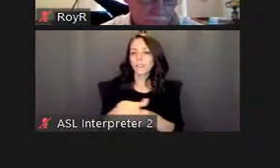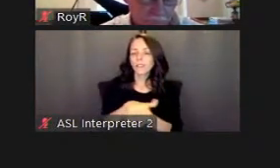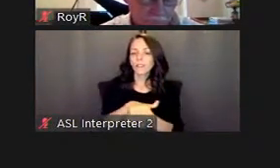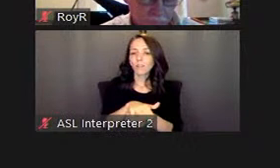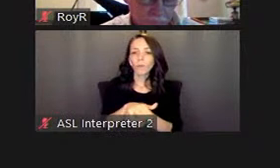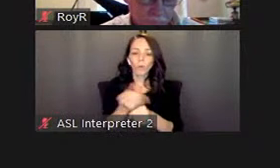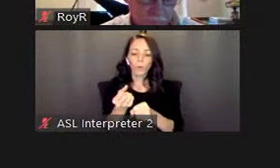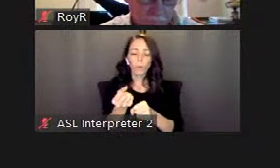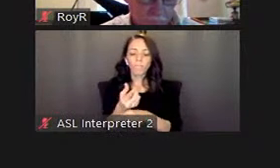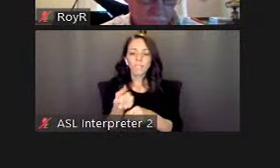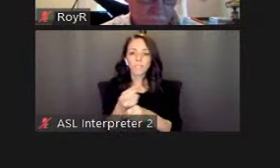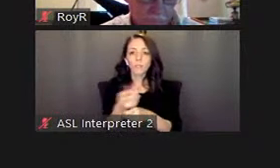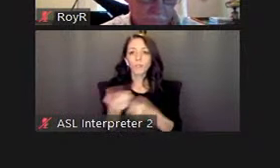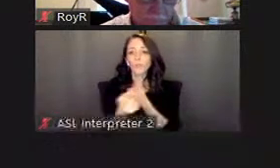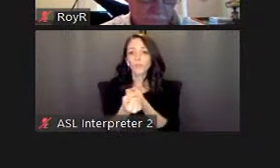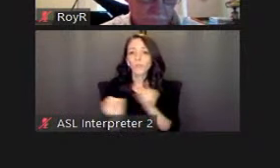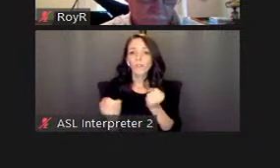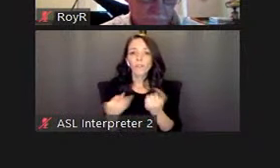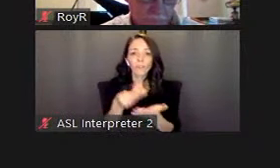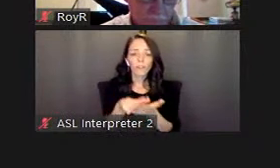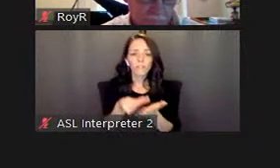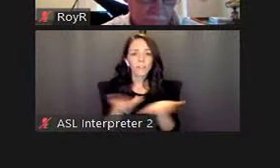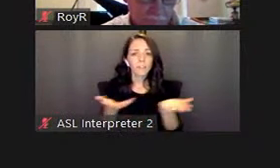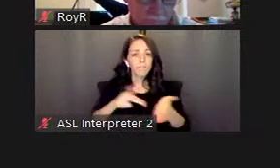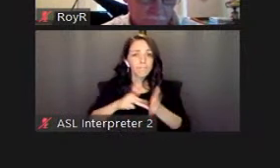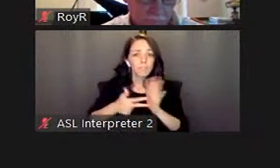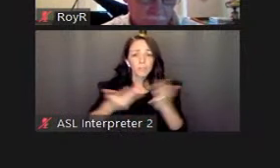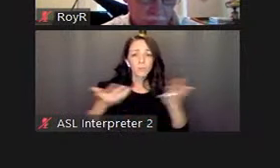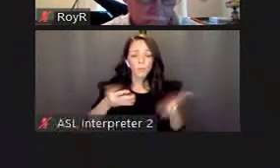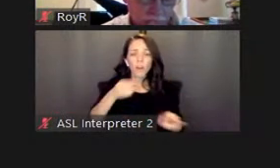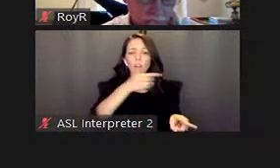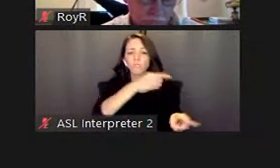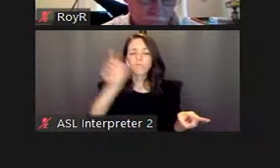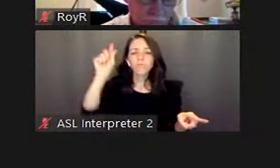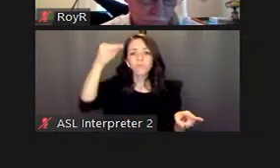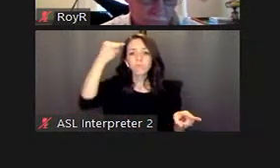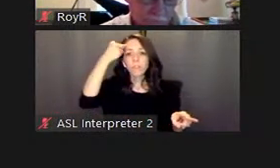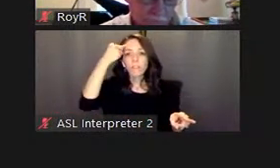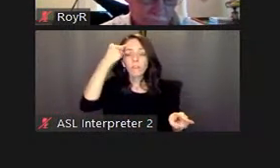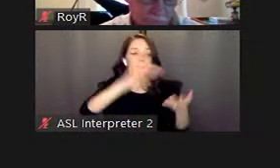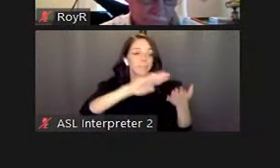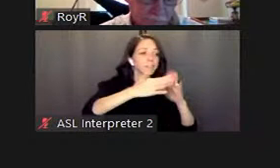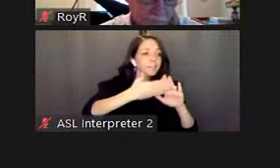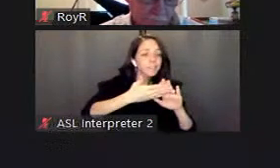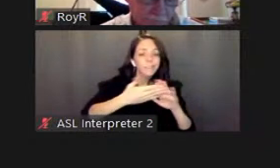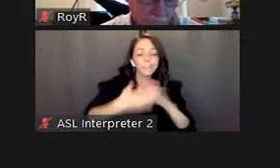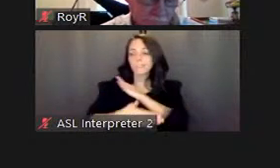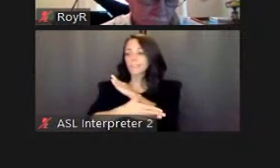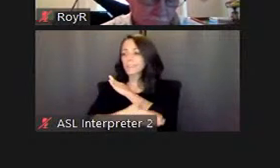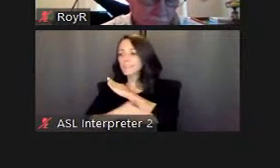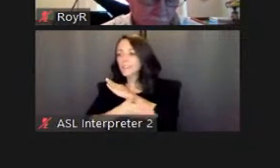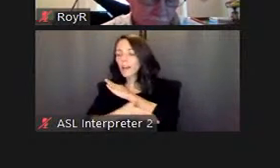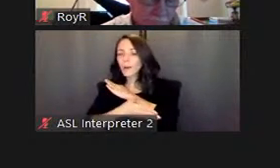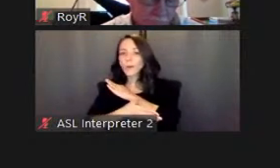funds. And what this means is that governments, including cities, the county, the state, and